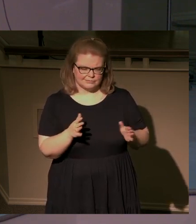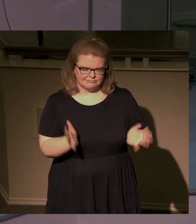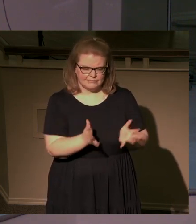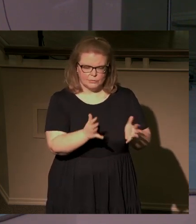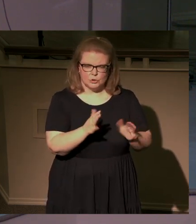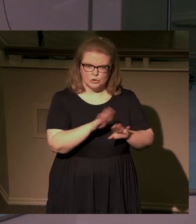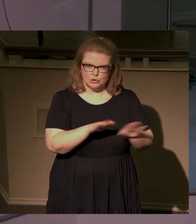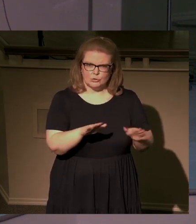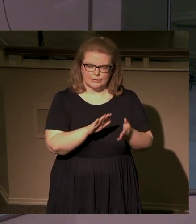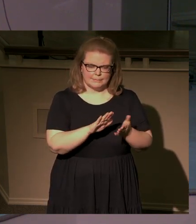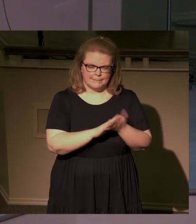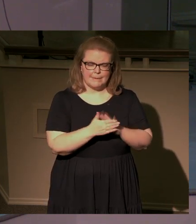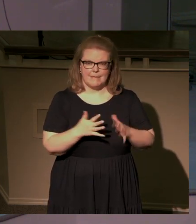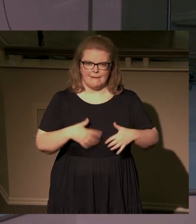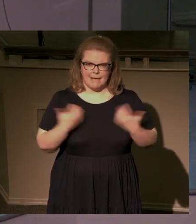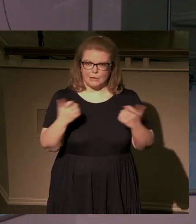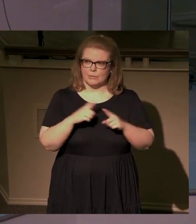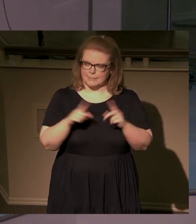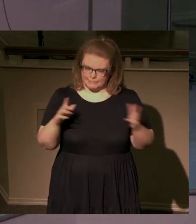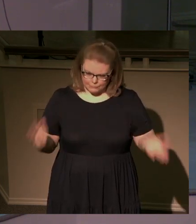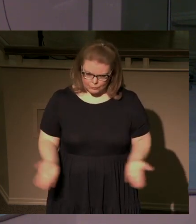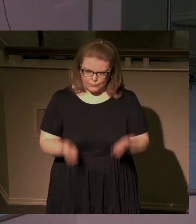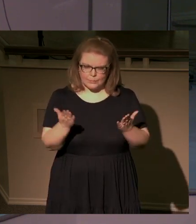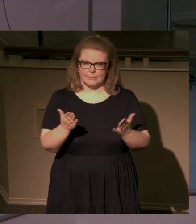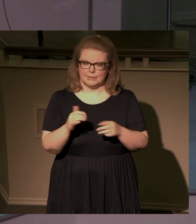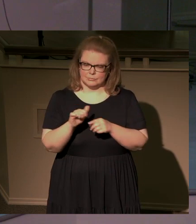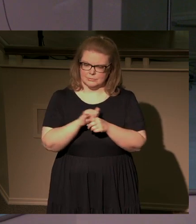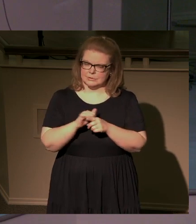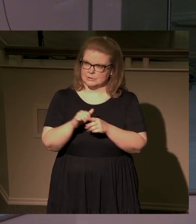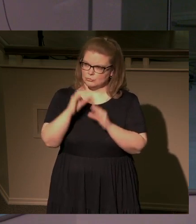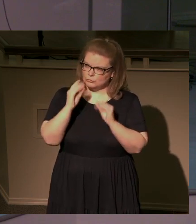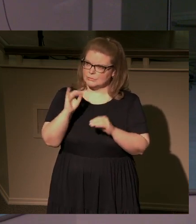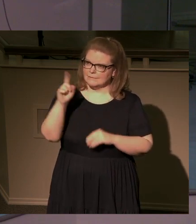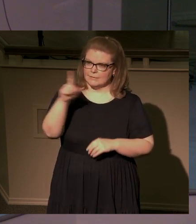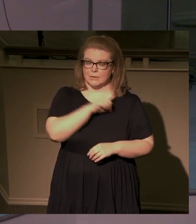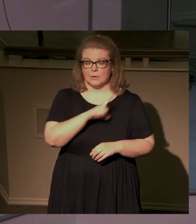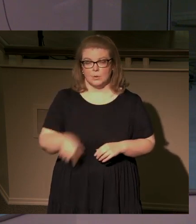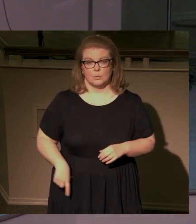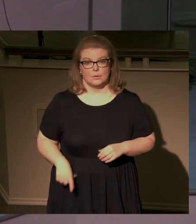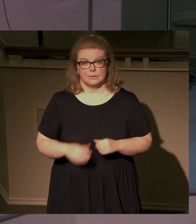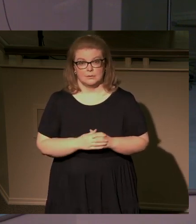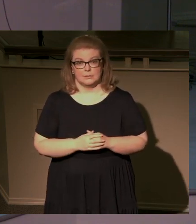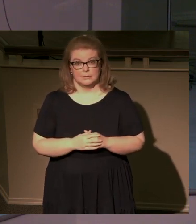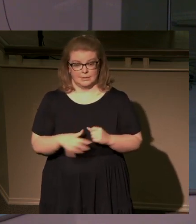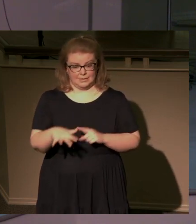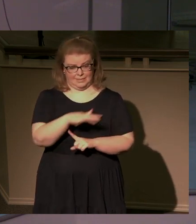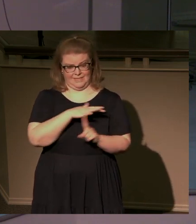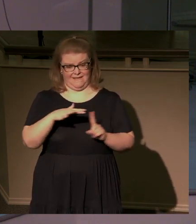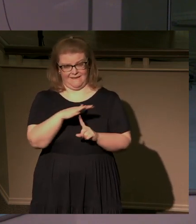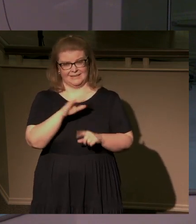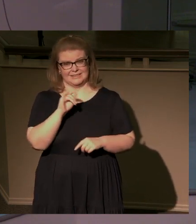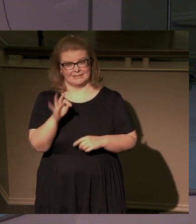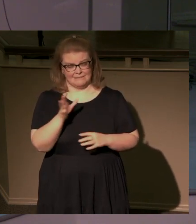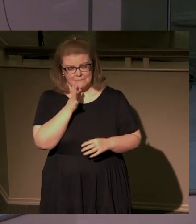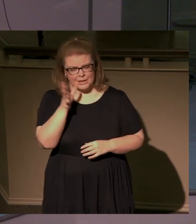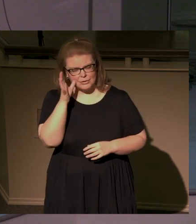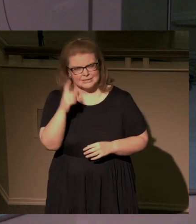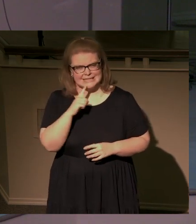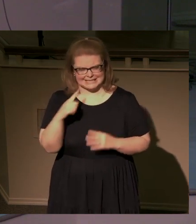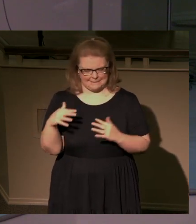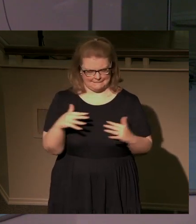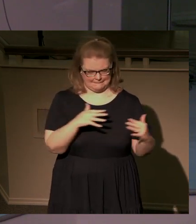in the discipline and instruction of the Lord. The whole context for parenting is a battle of